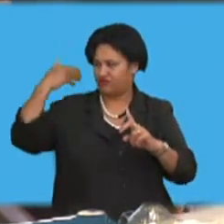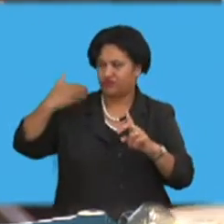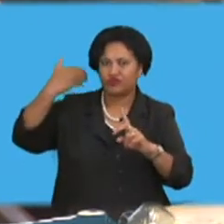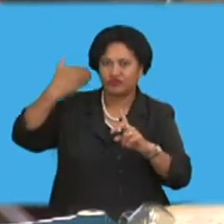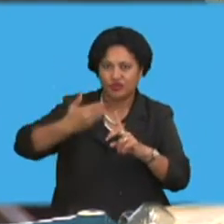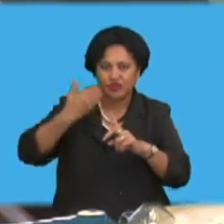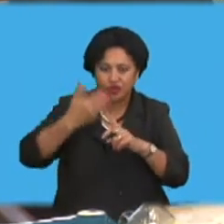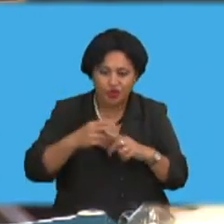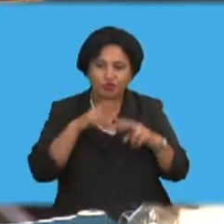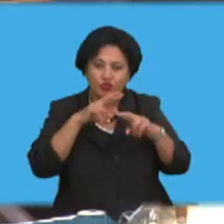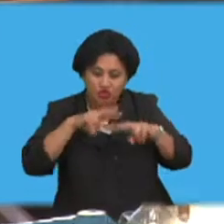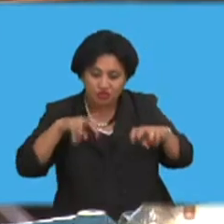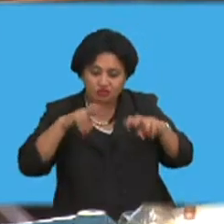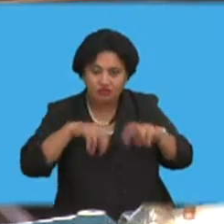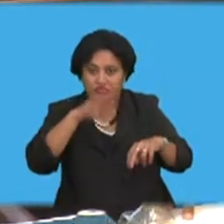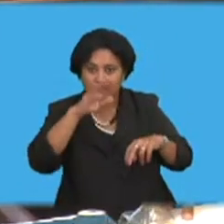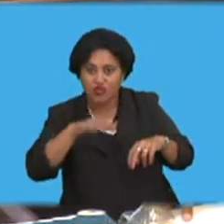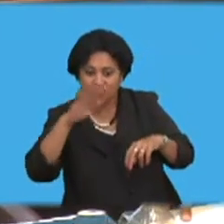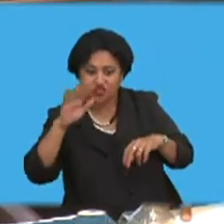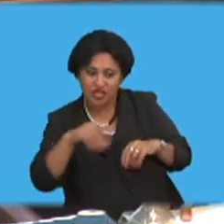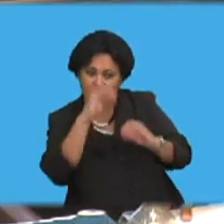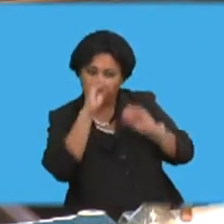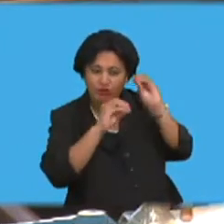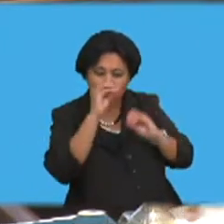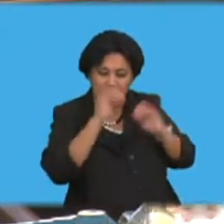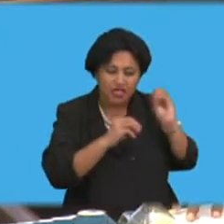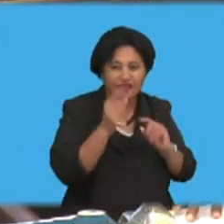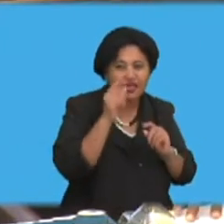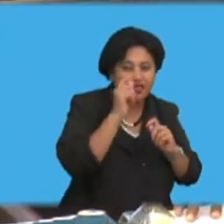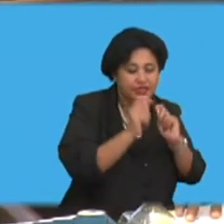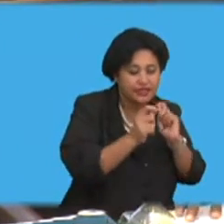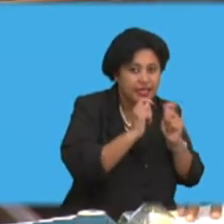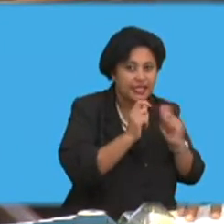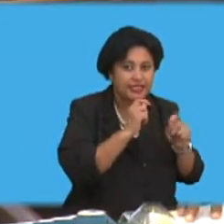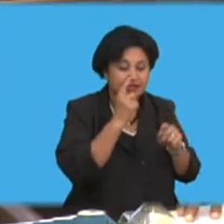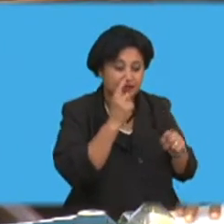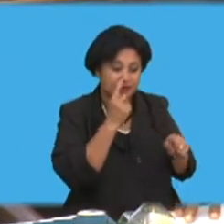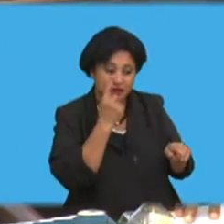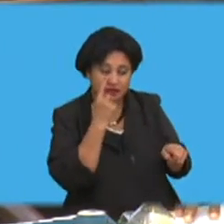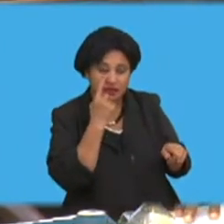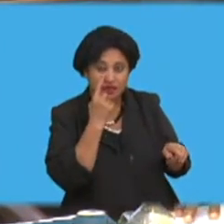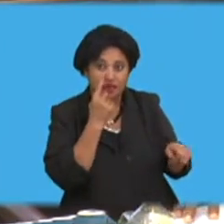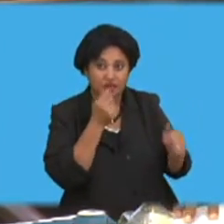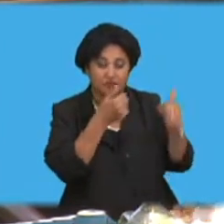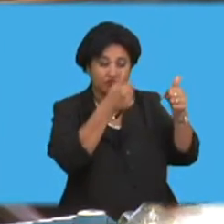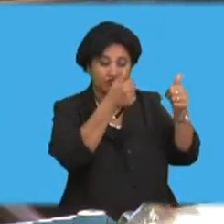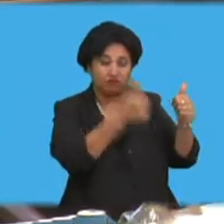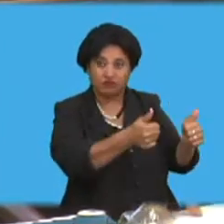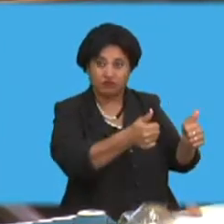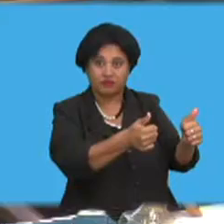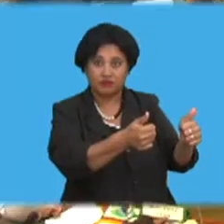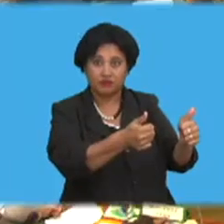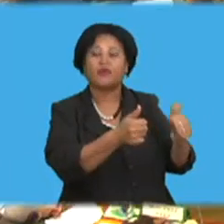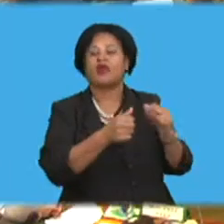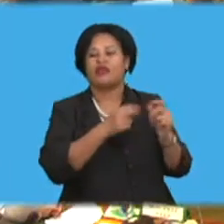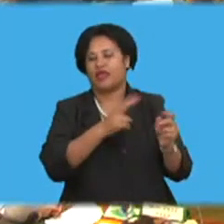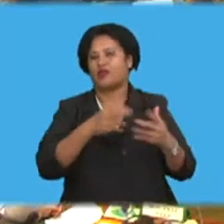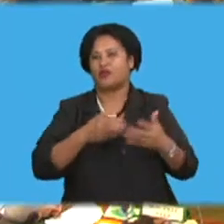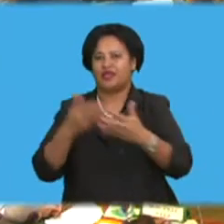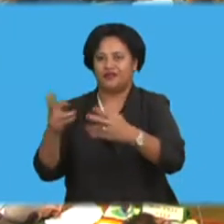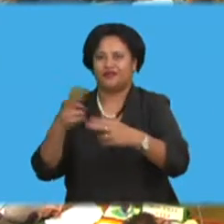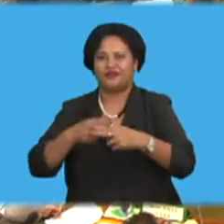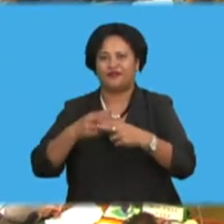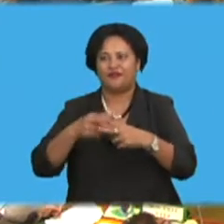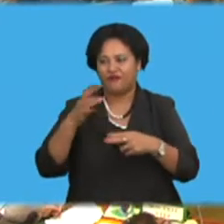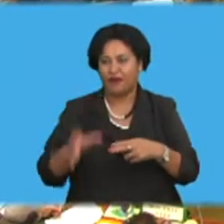And of course, the latest is the Green Pearl Guava, which is a